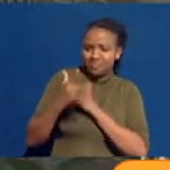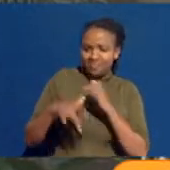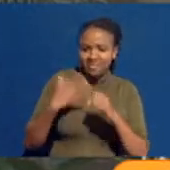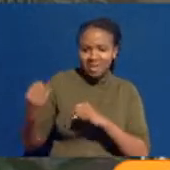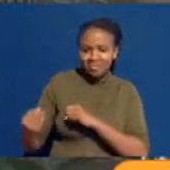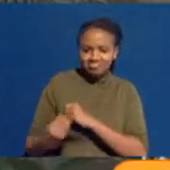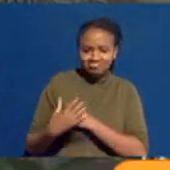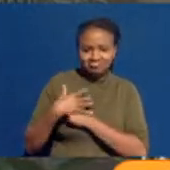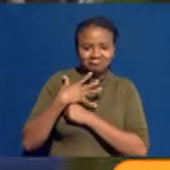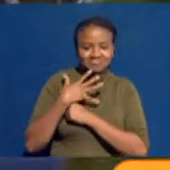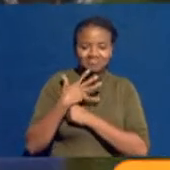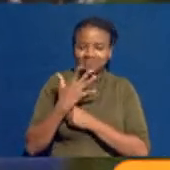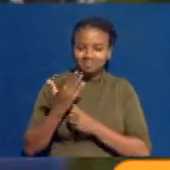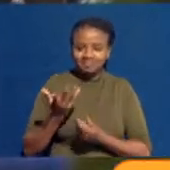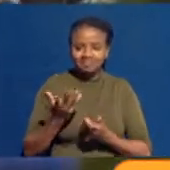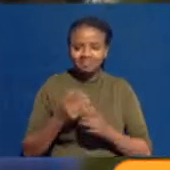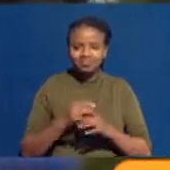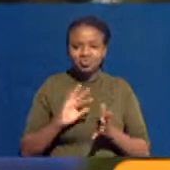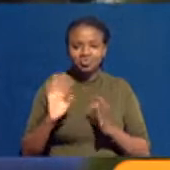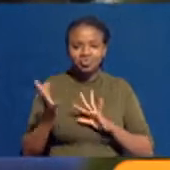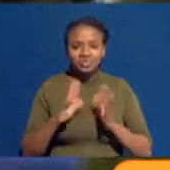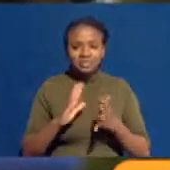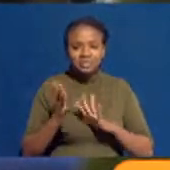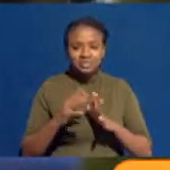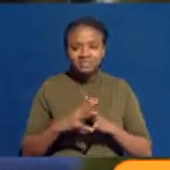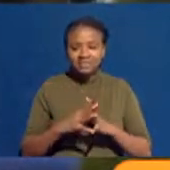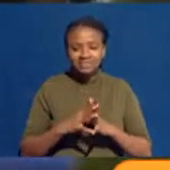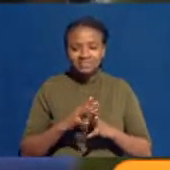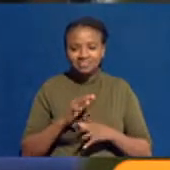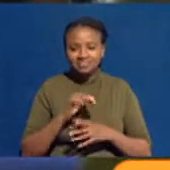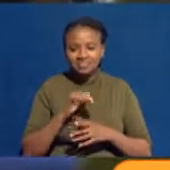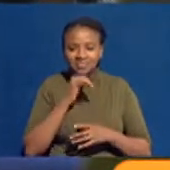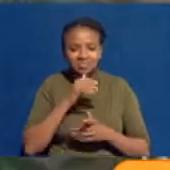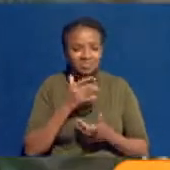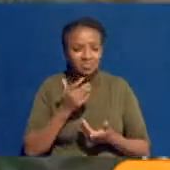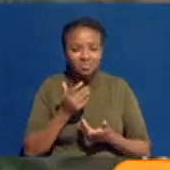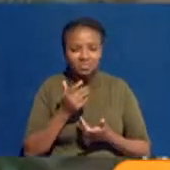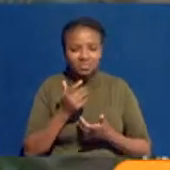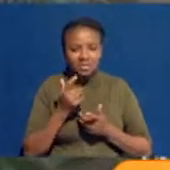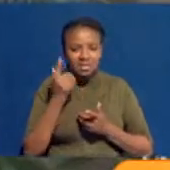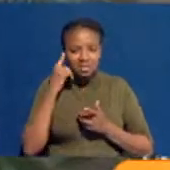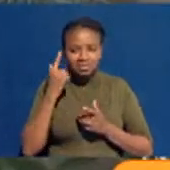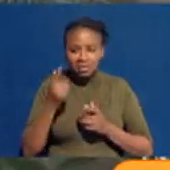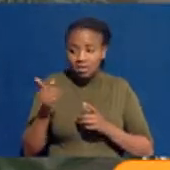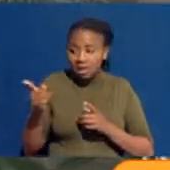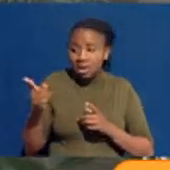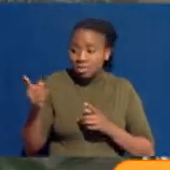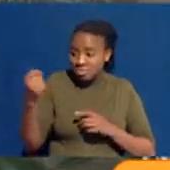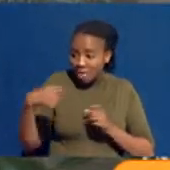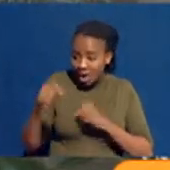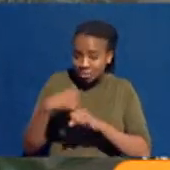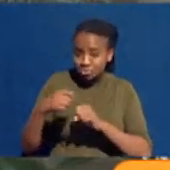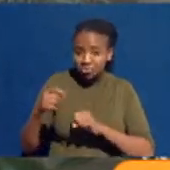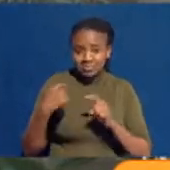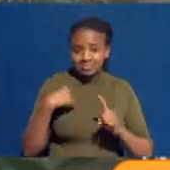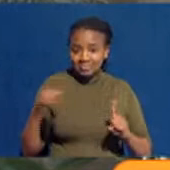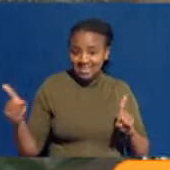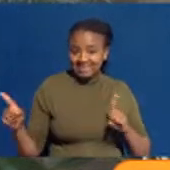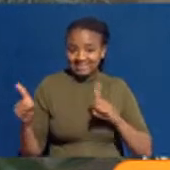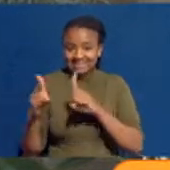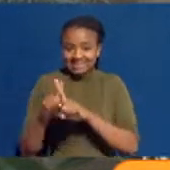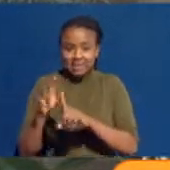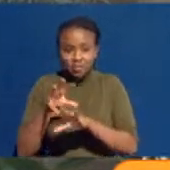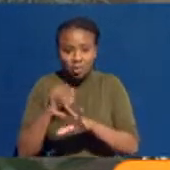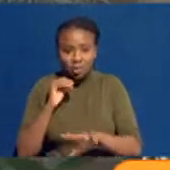get something from it. Uh-uh. So sometimes it's not about people doing exactly what you do or